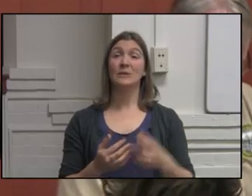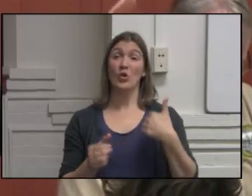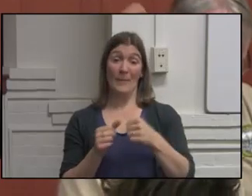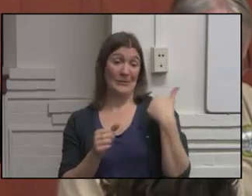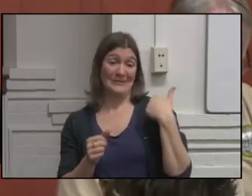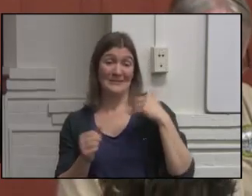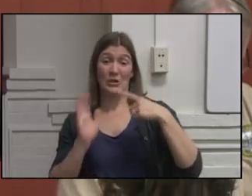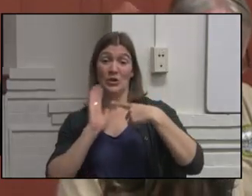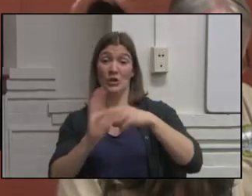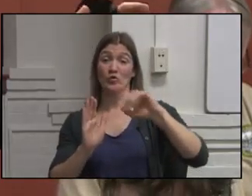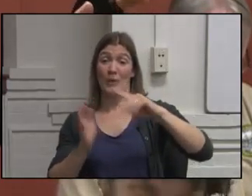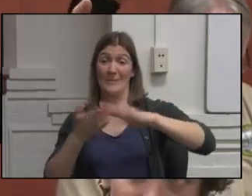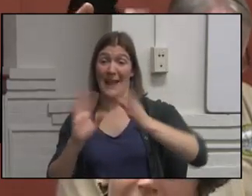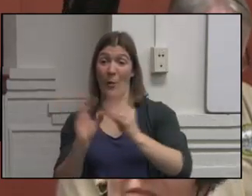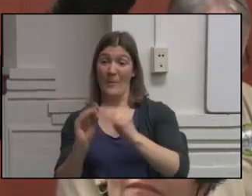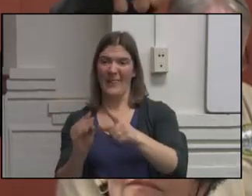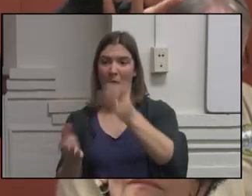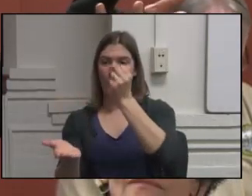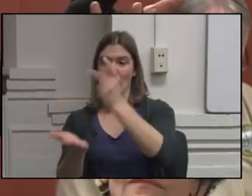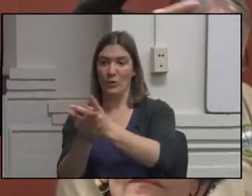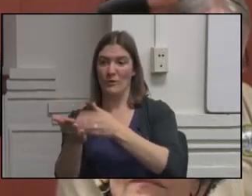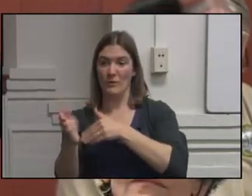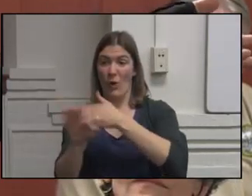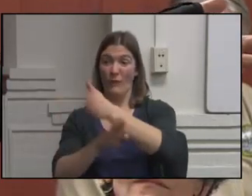representatives approved over